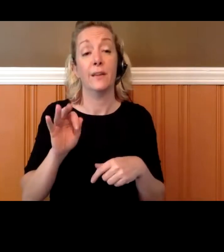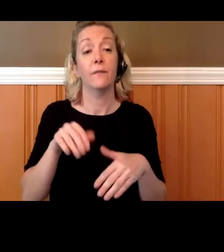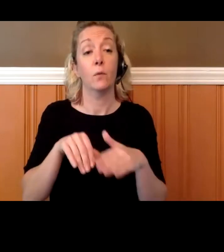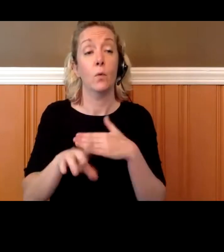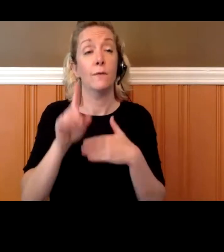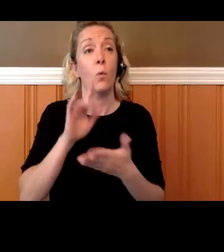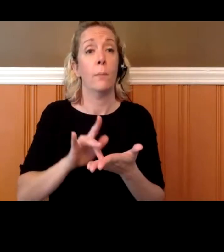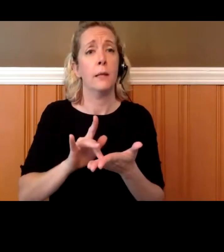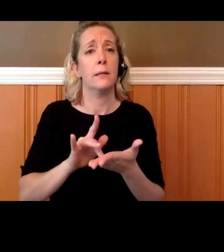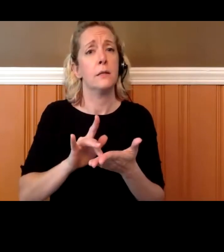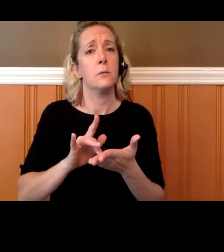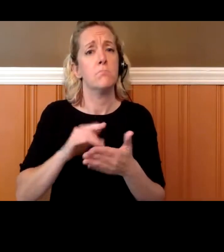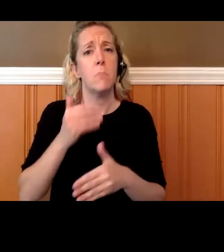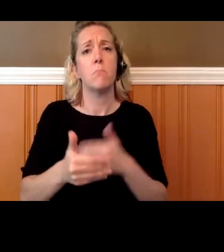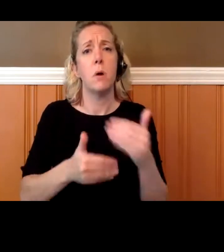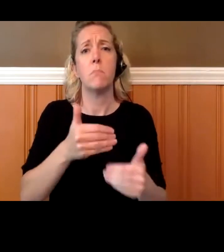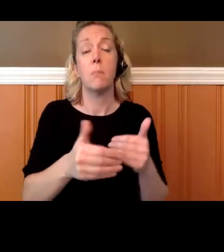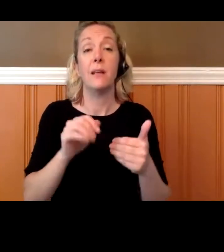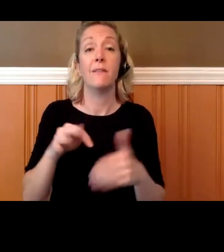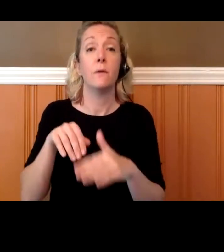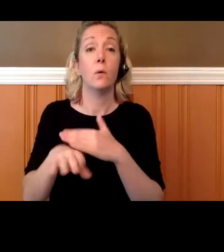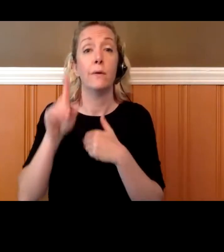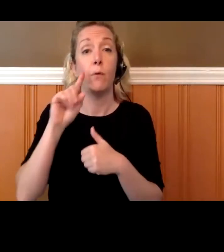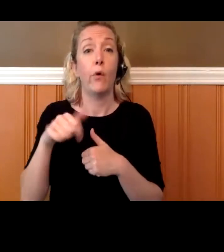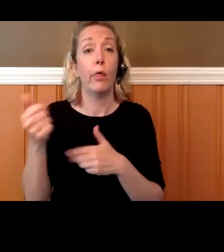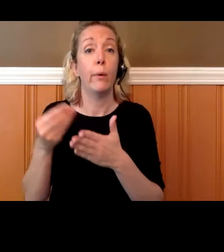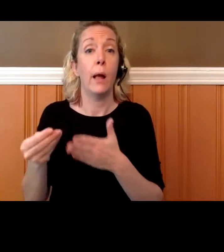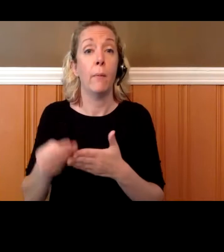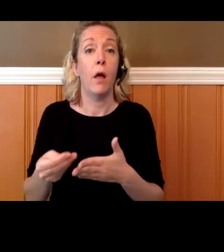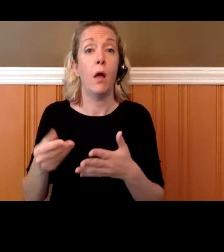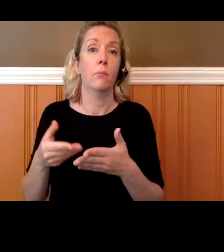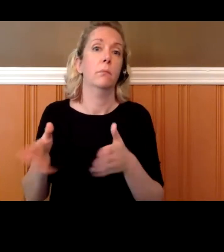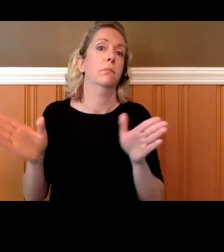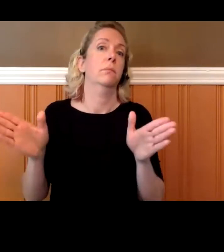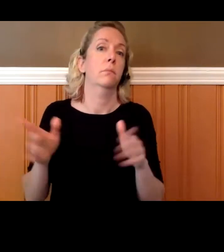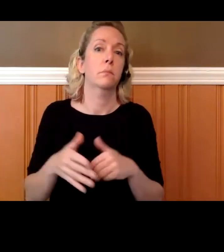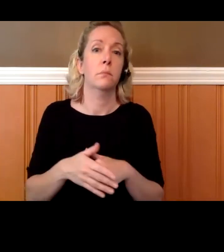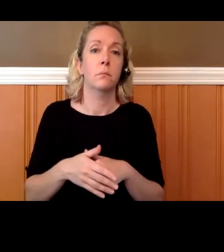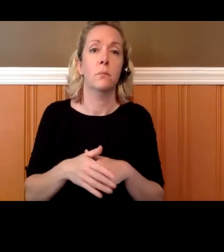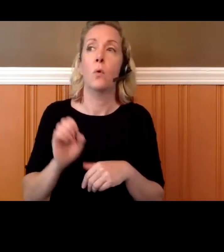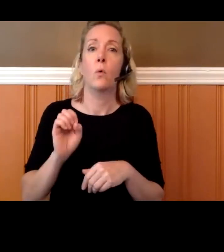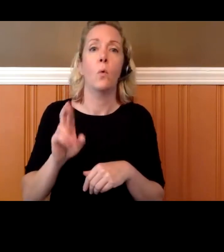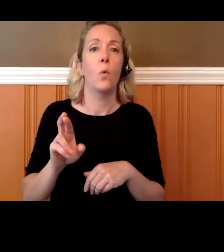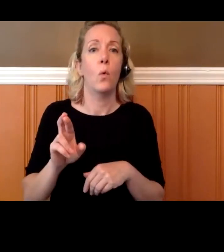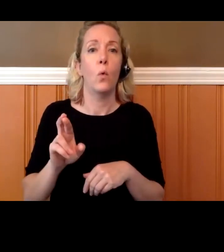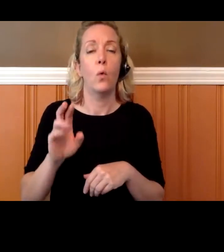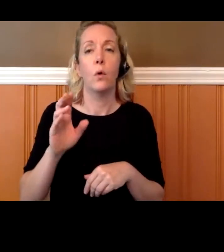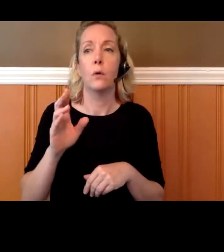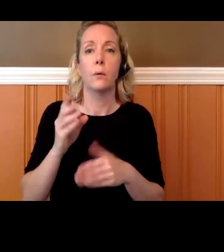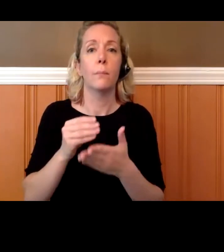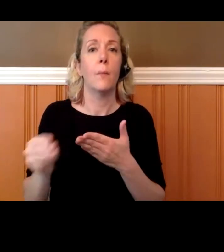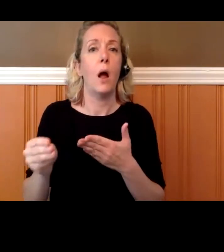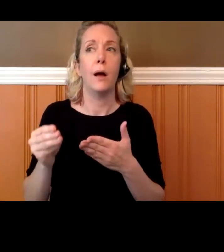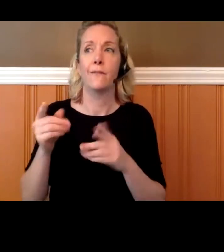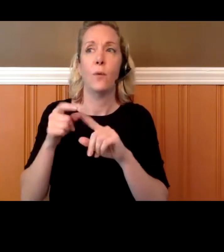Yes. That's true. That's true. Or if you don't have a prescription, if you need something off the shelf, it's harder.